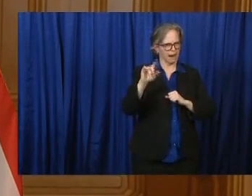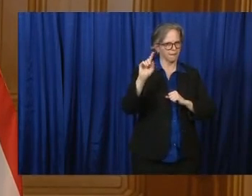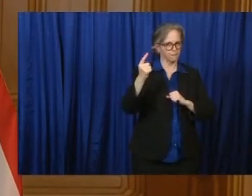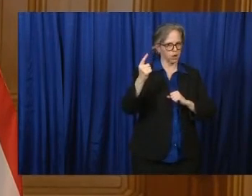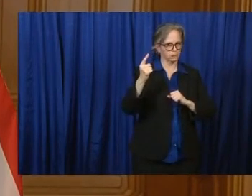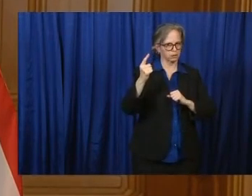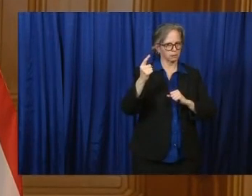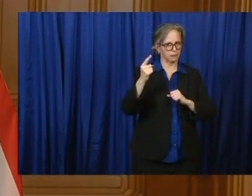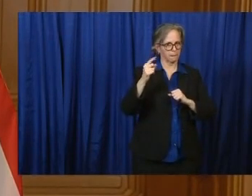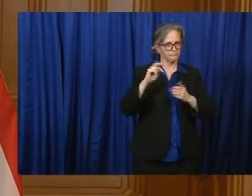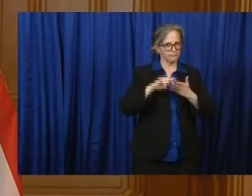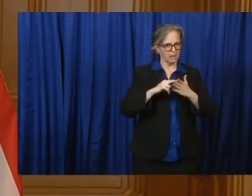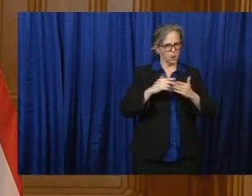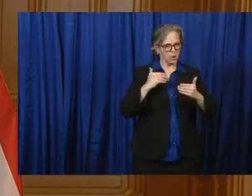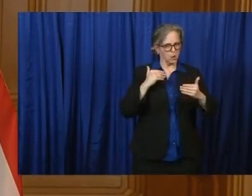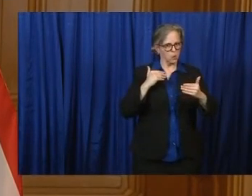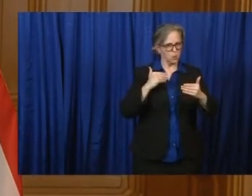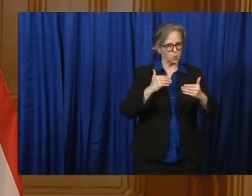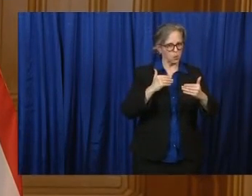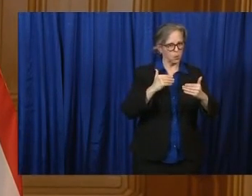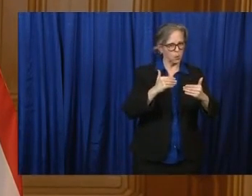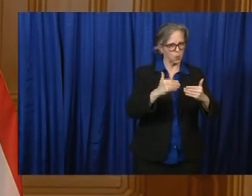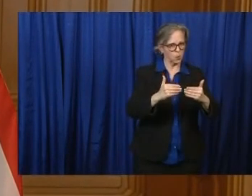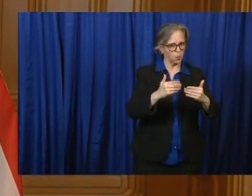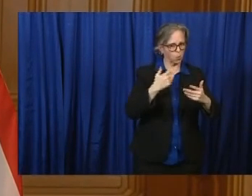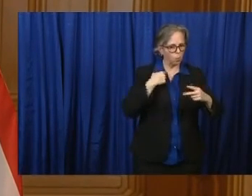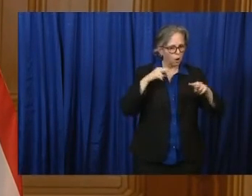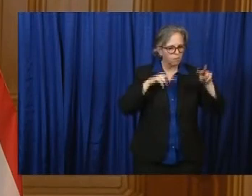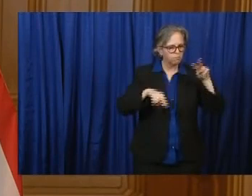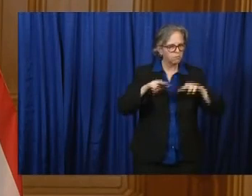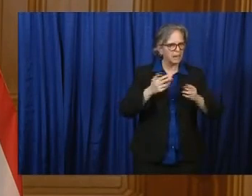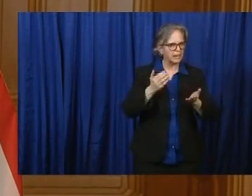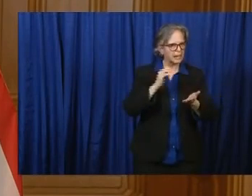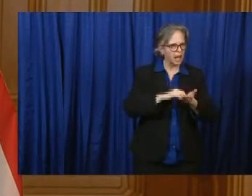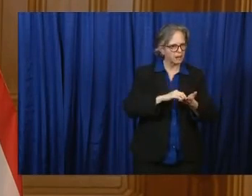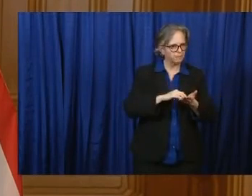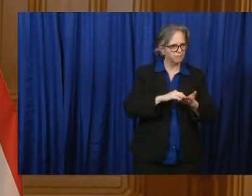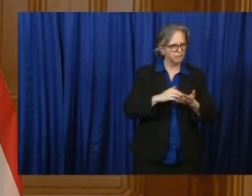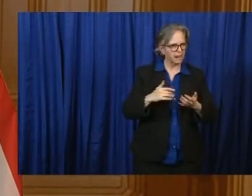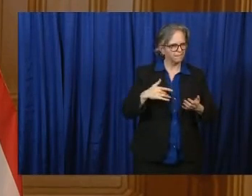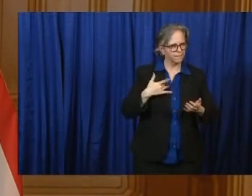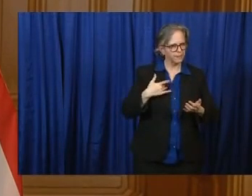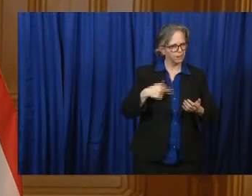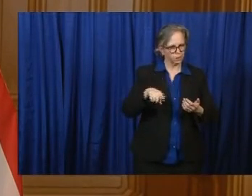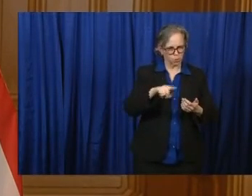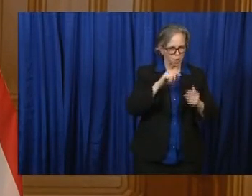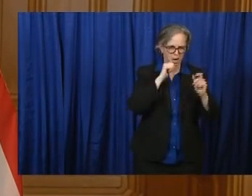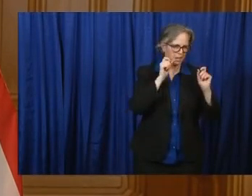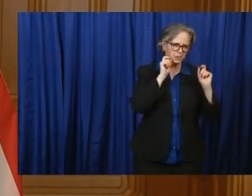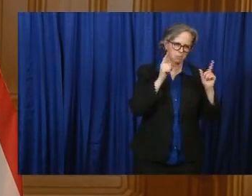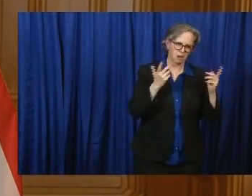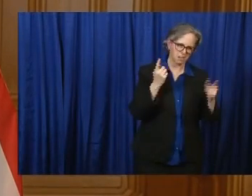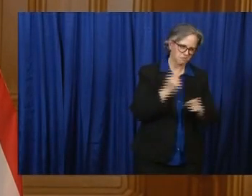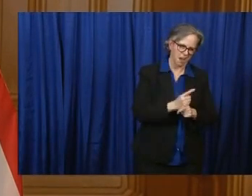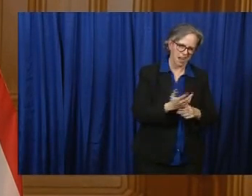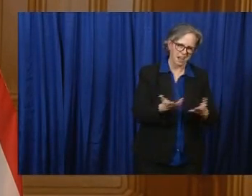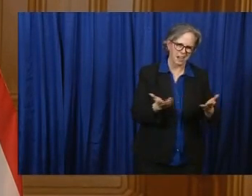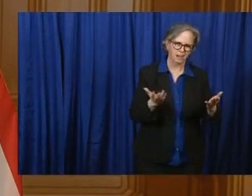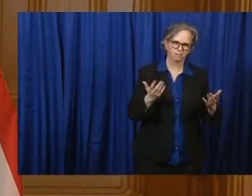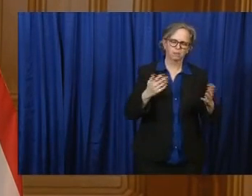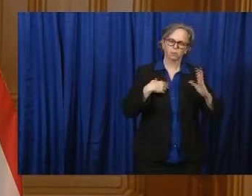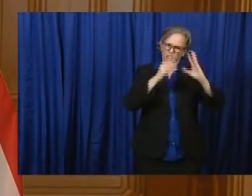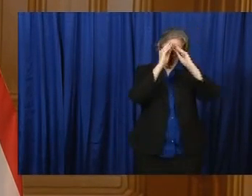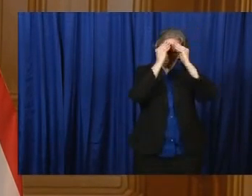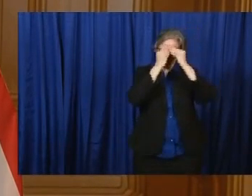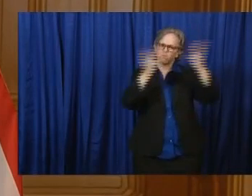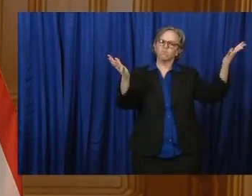May 1st. So this should not be a surprise to anyone, but I wanted to clarify that today, get that out